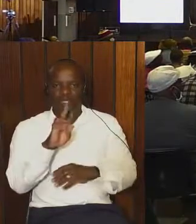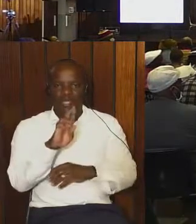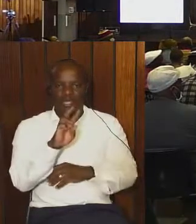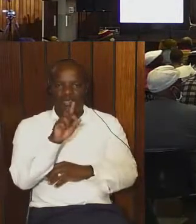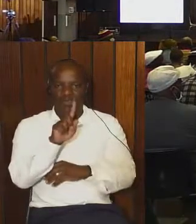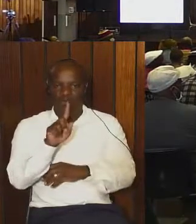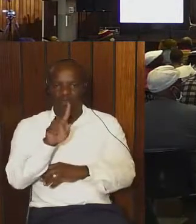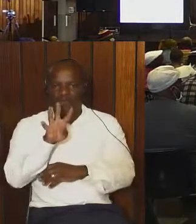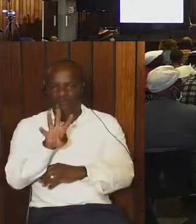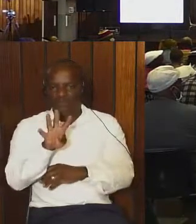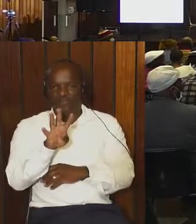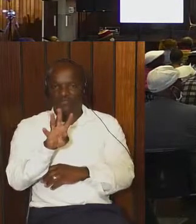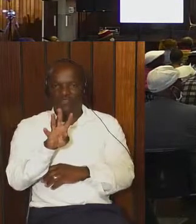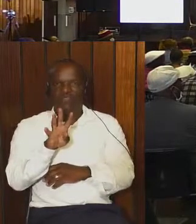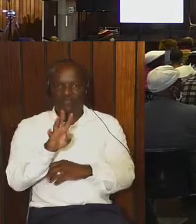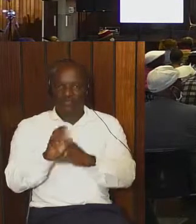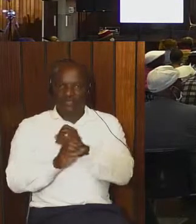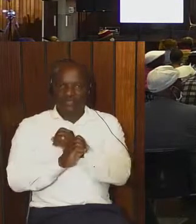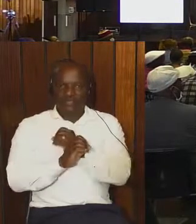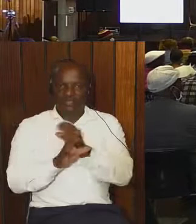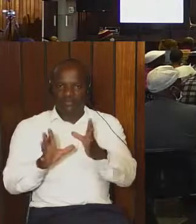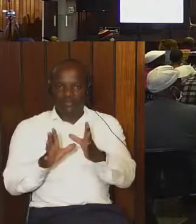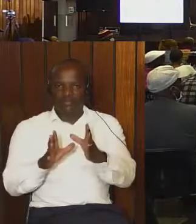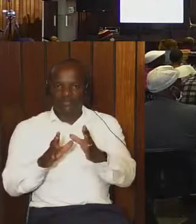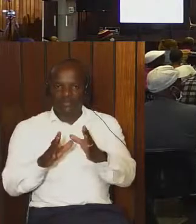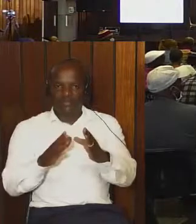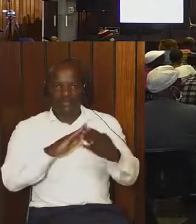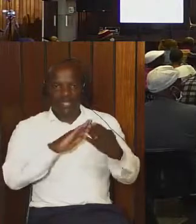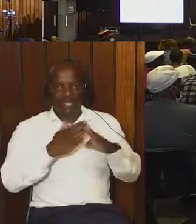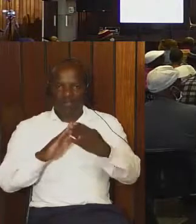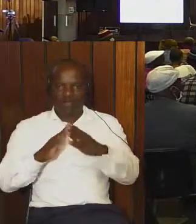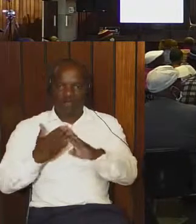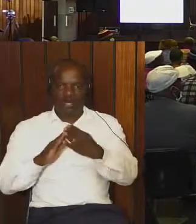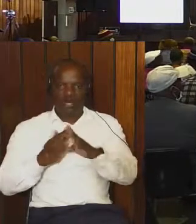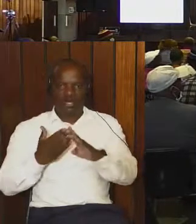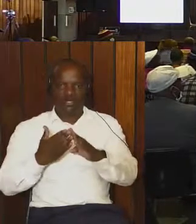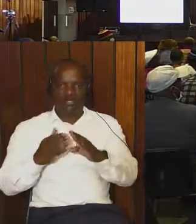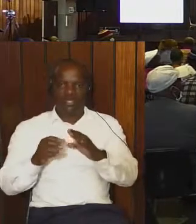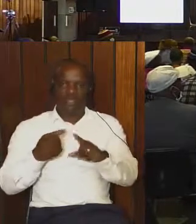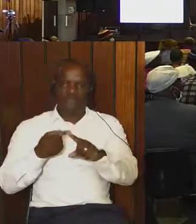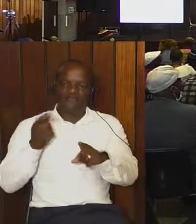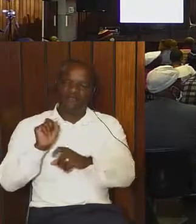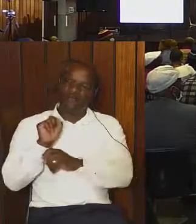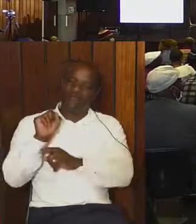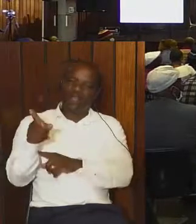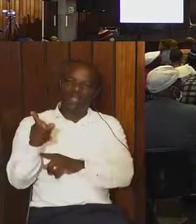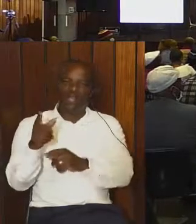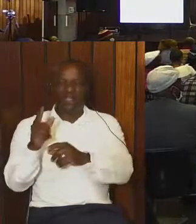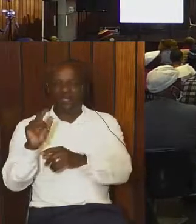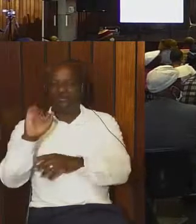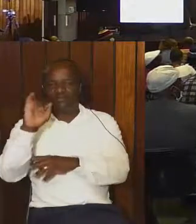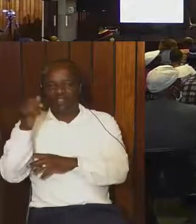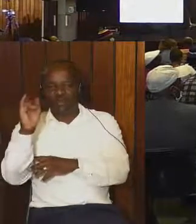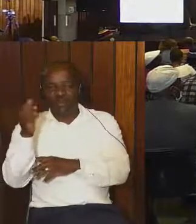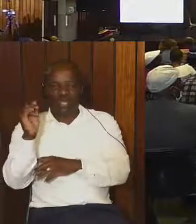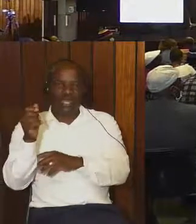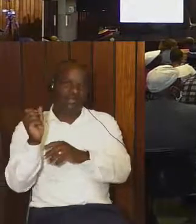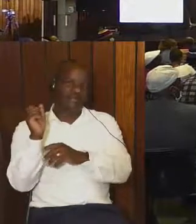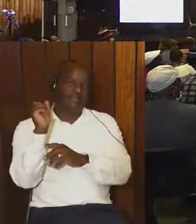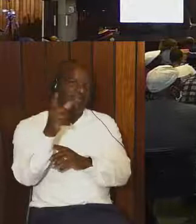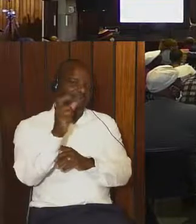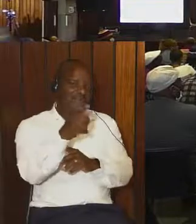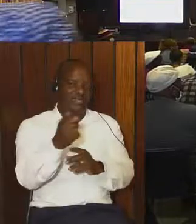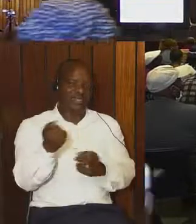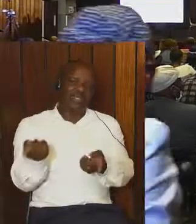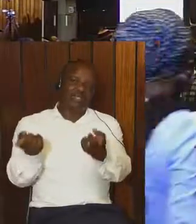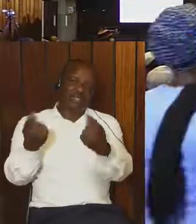R114 since e thomile the near community ha e benefit next go benefita batho ba ba tlhakelang go bo Joburg go bo kae ke